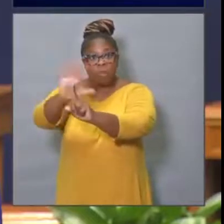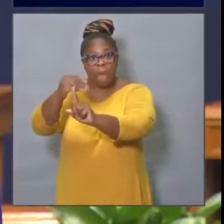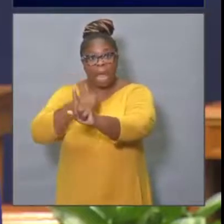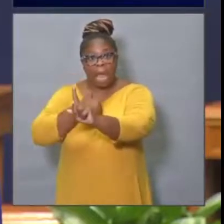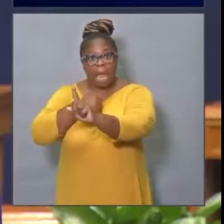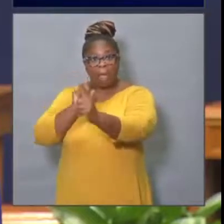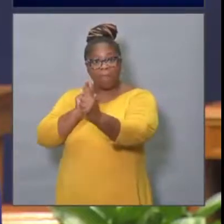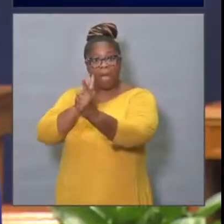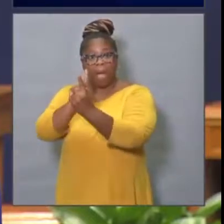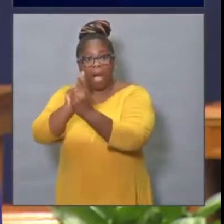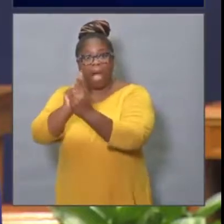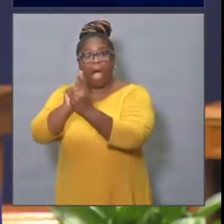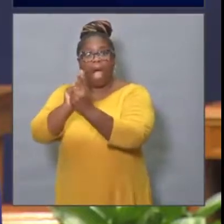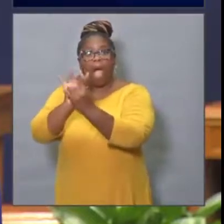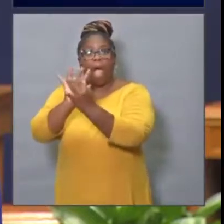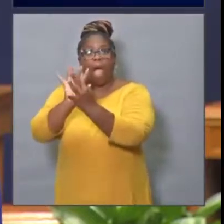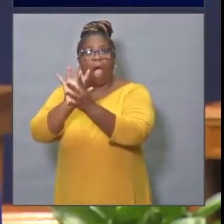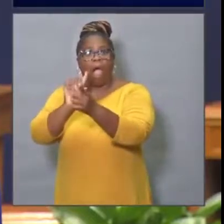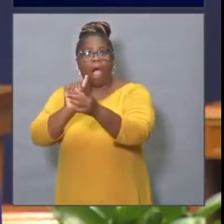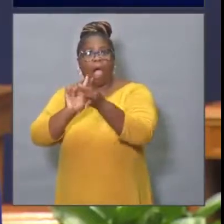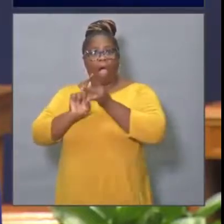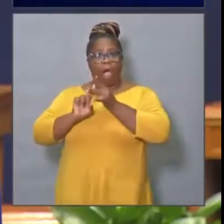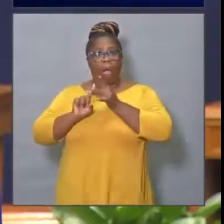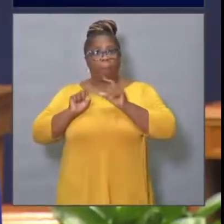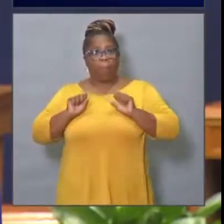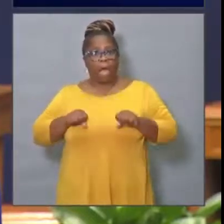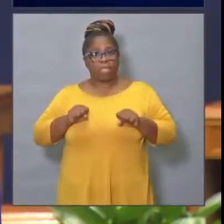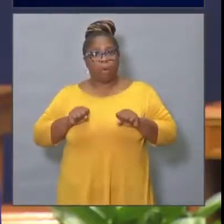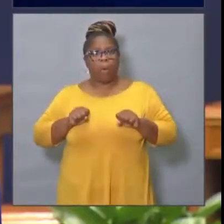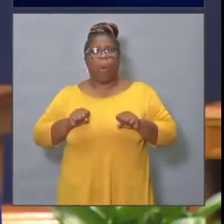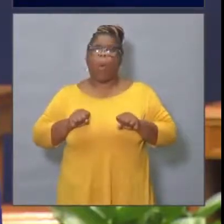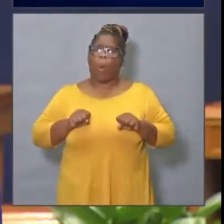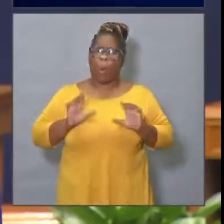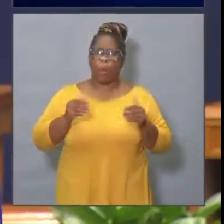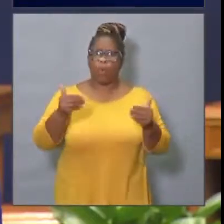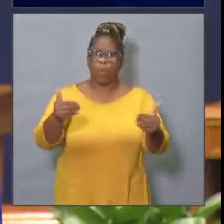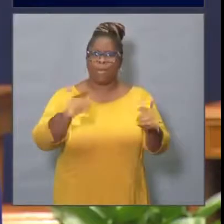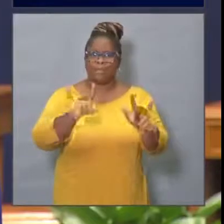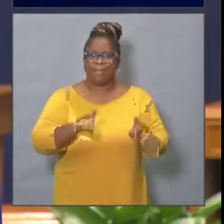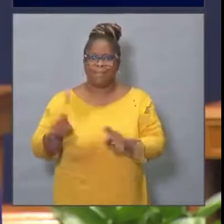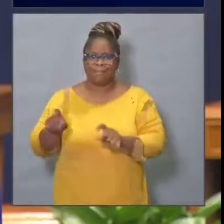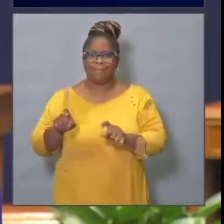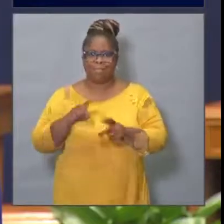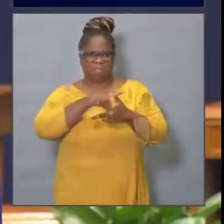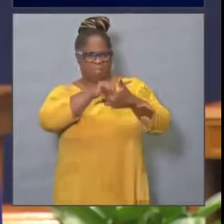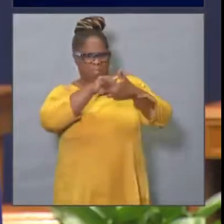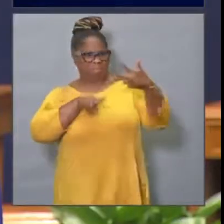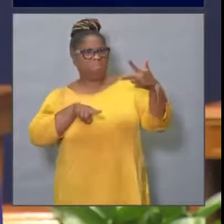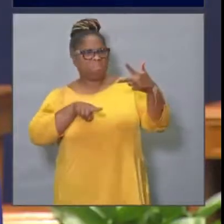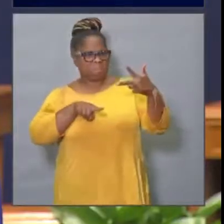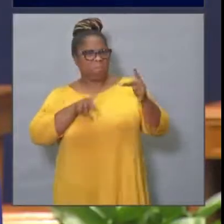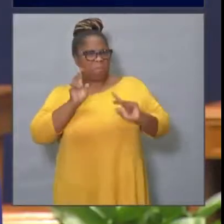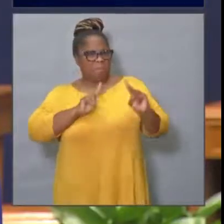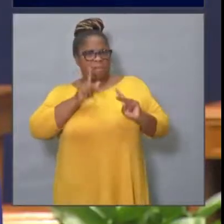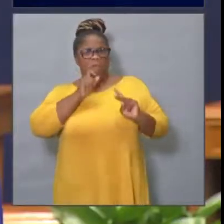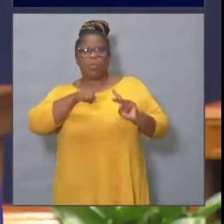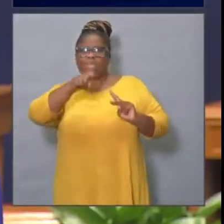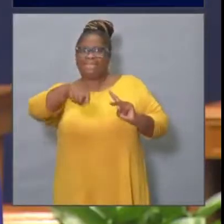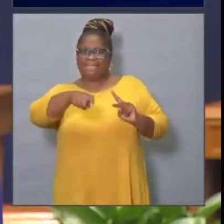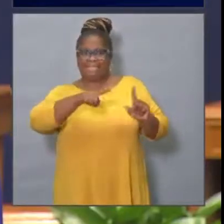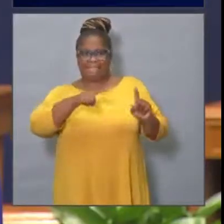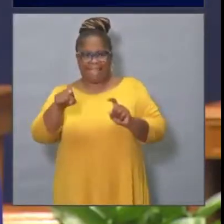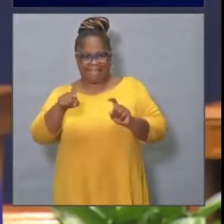the virus. This is the type of testing, as I mentioned, that's critical for public health purposes to be able to